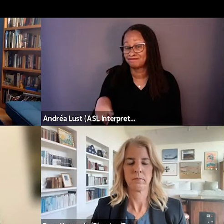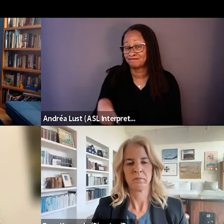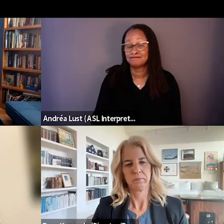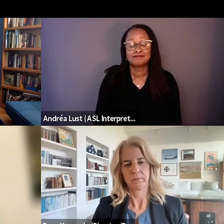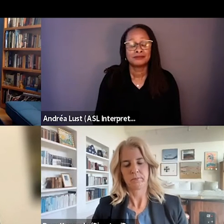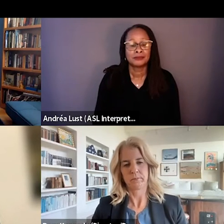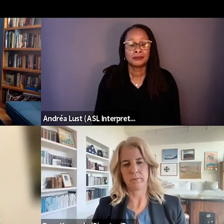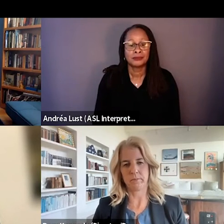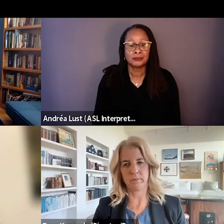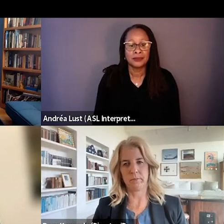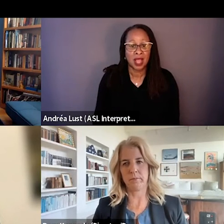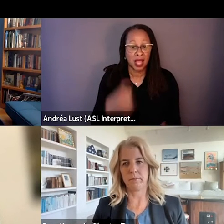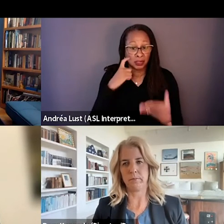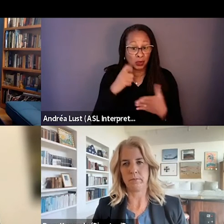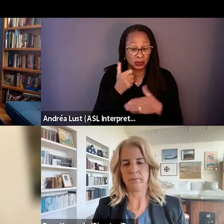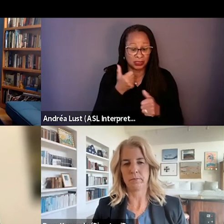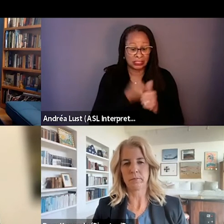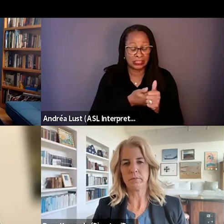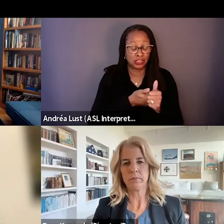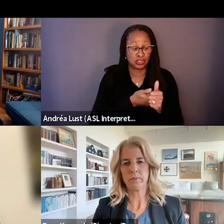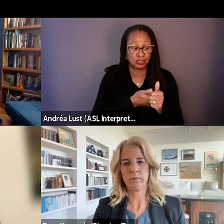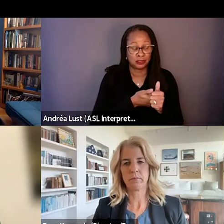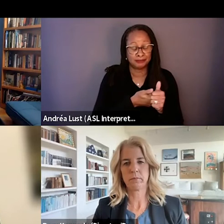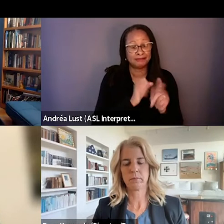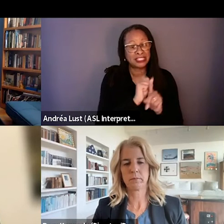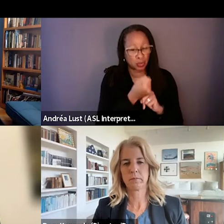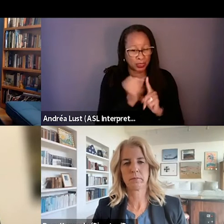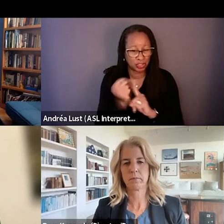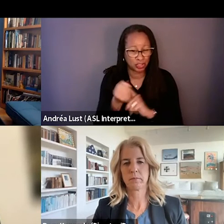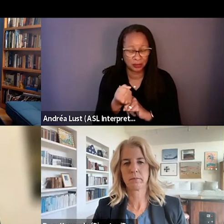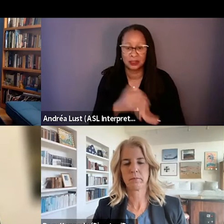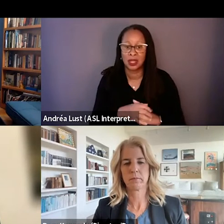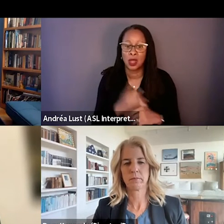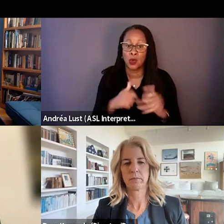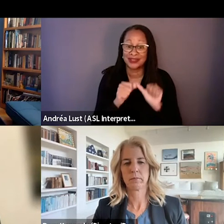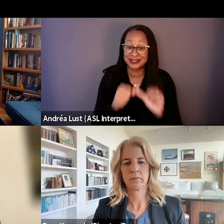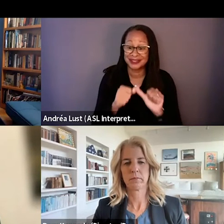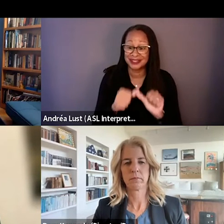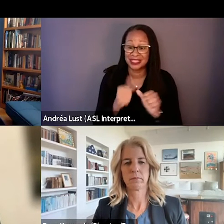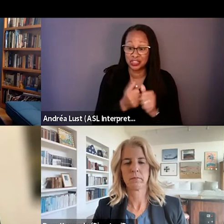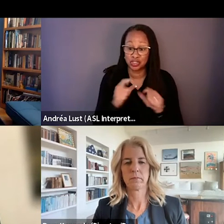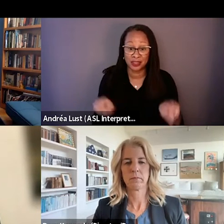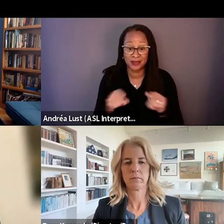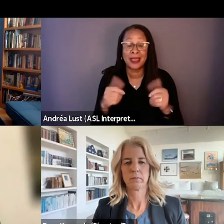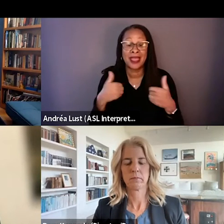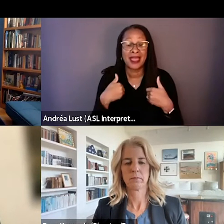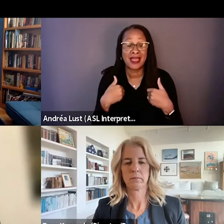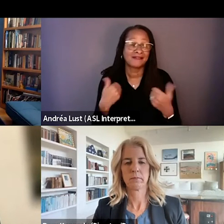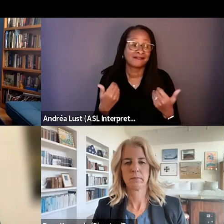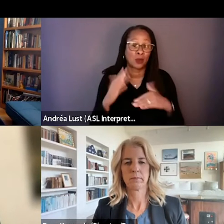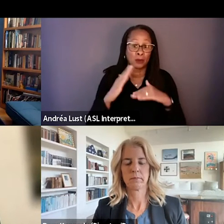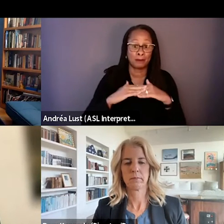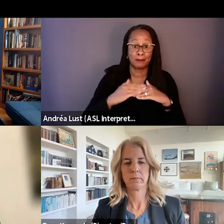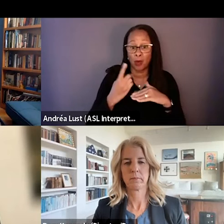in several of the cases, what really sort of sustained each of them was having at least one